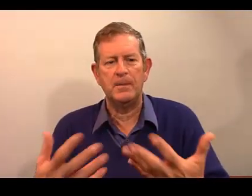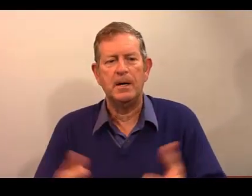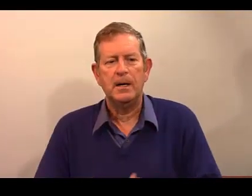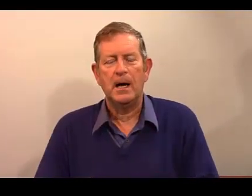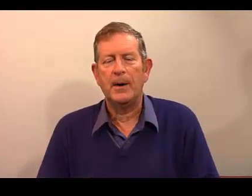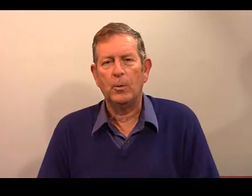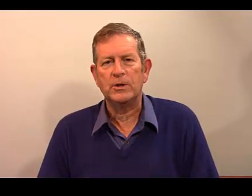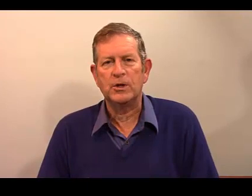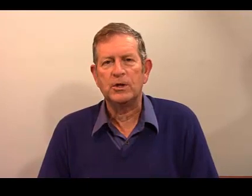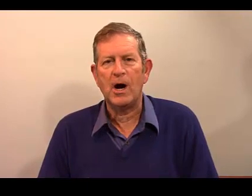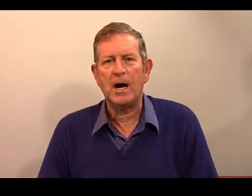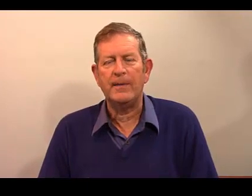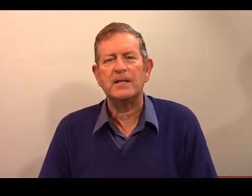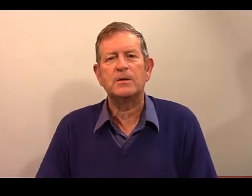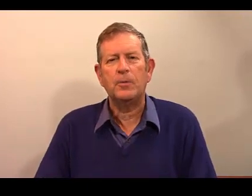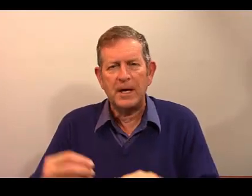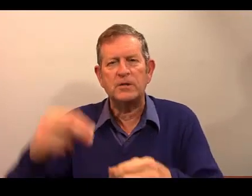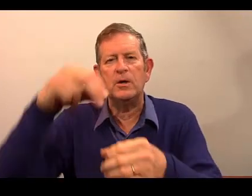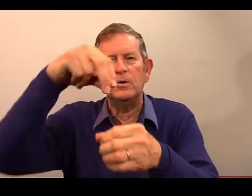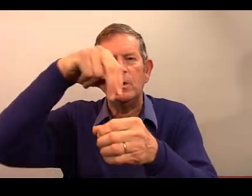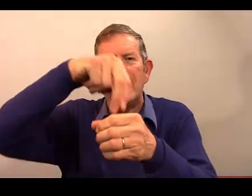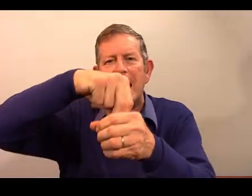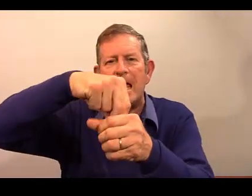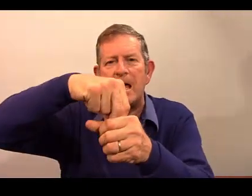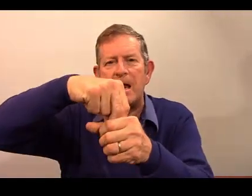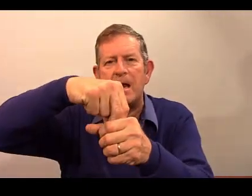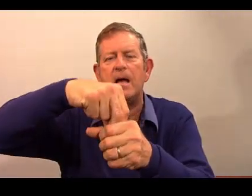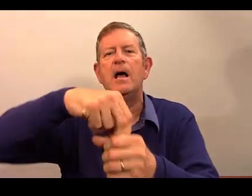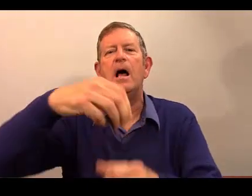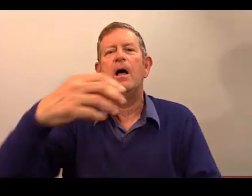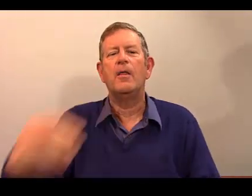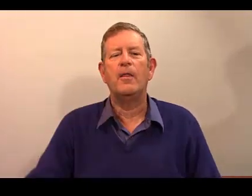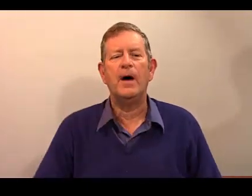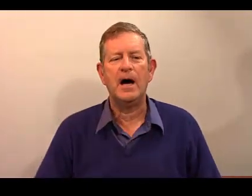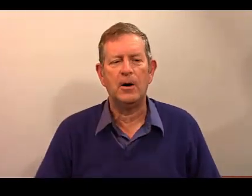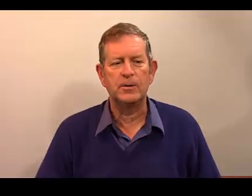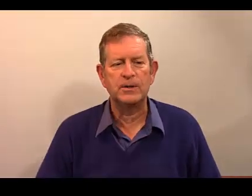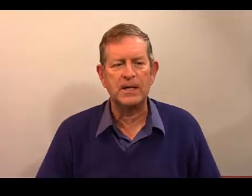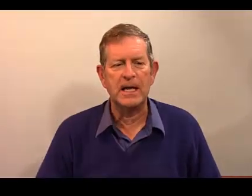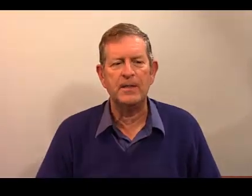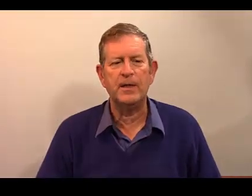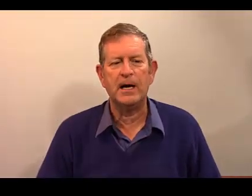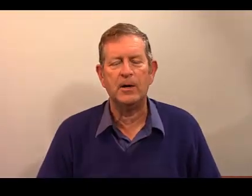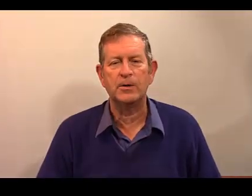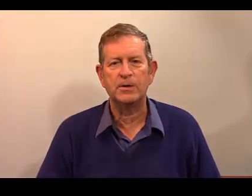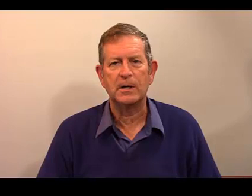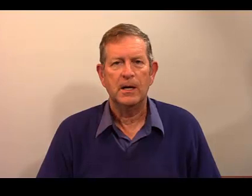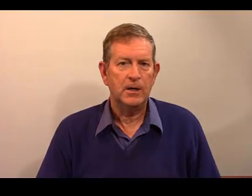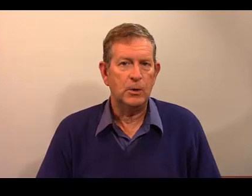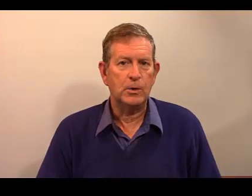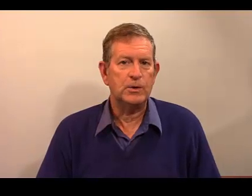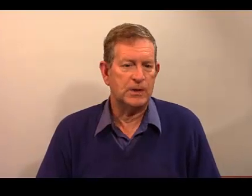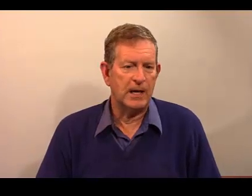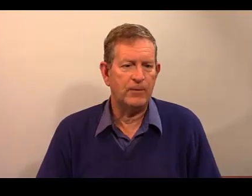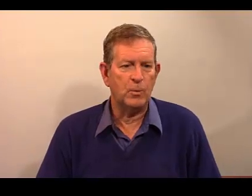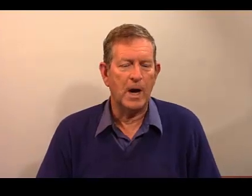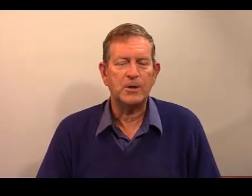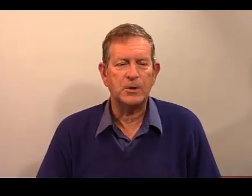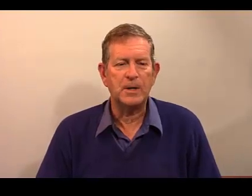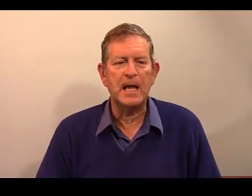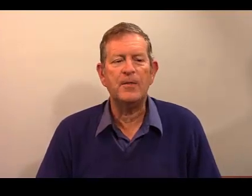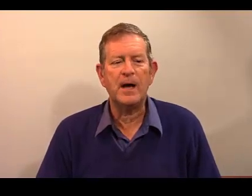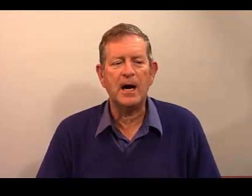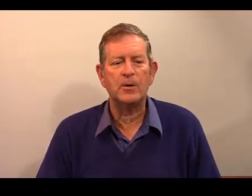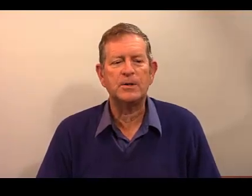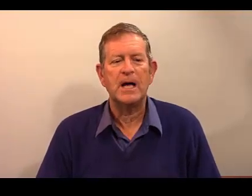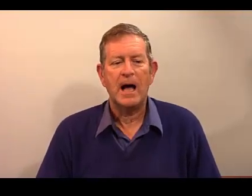a new theme about which to talk, and that's the things that you do in the house. In the house. You could say, if you